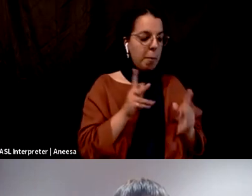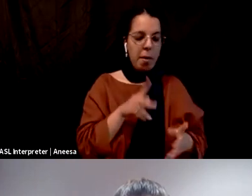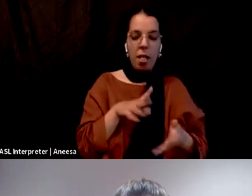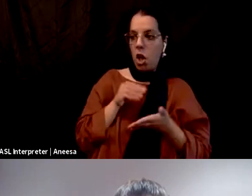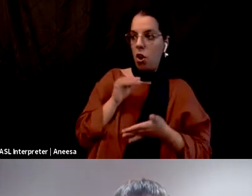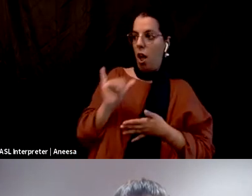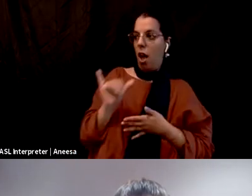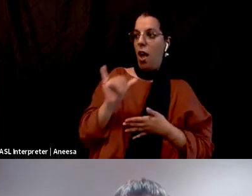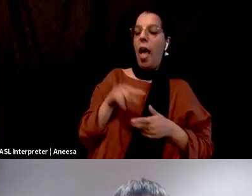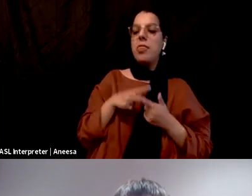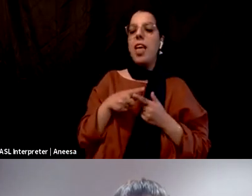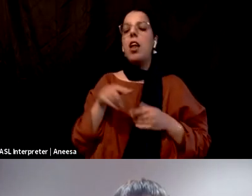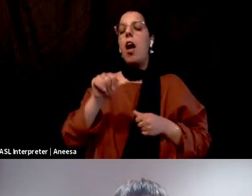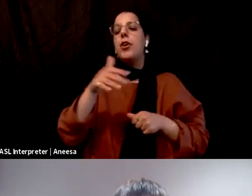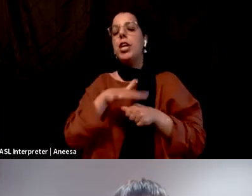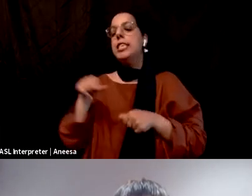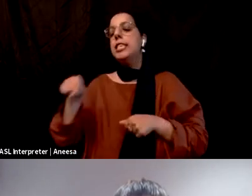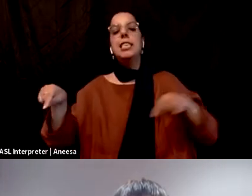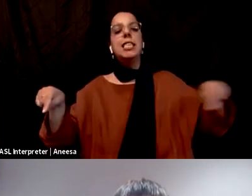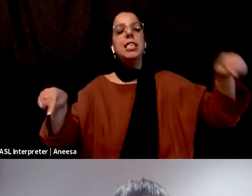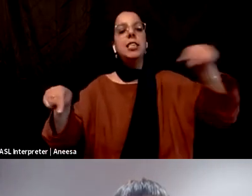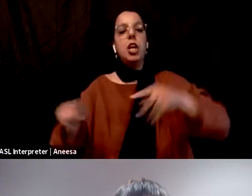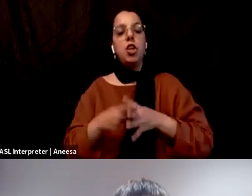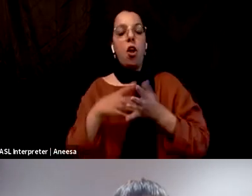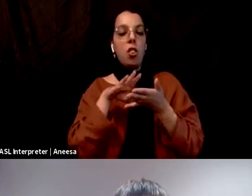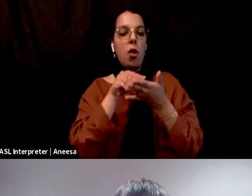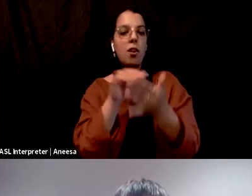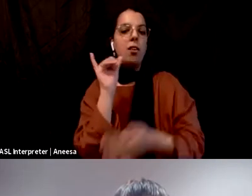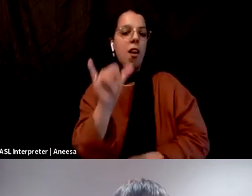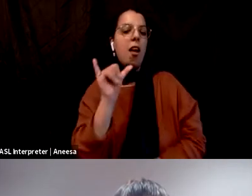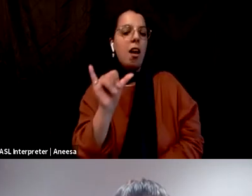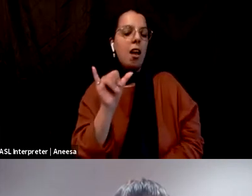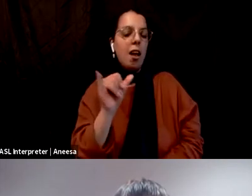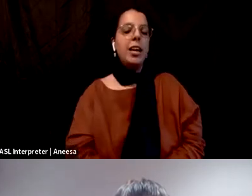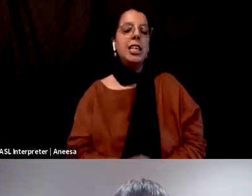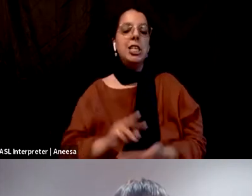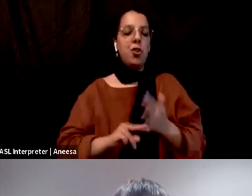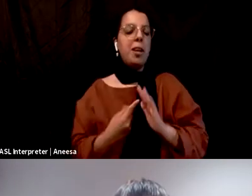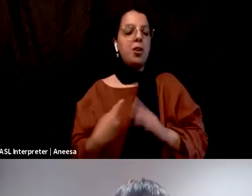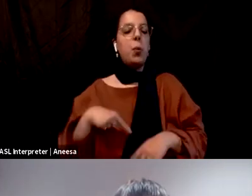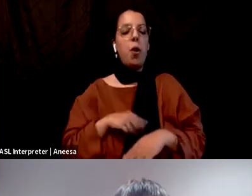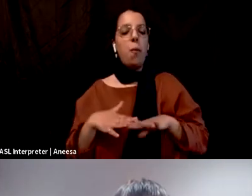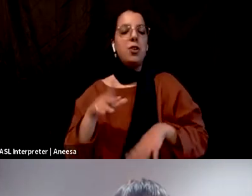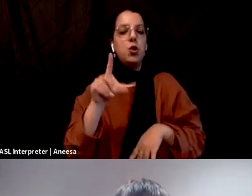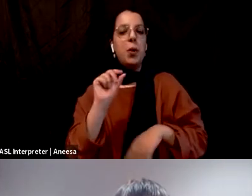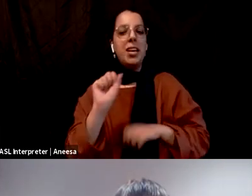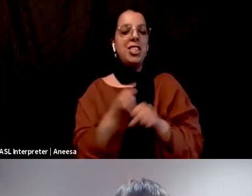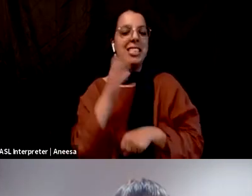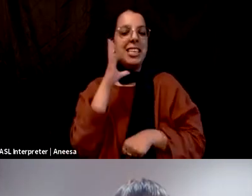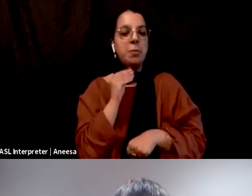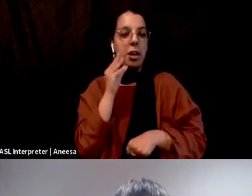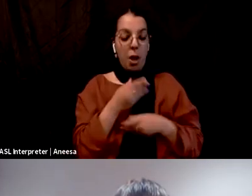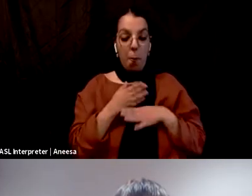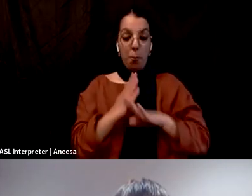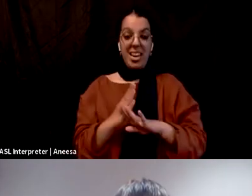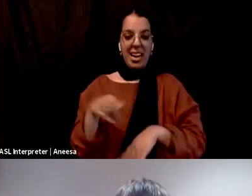the surrounding area. And so we have over 20 years of experience protecting this ecological gem here